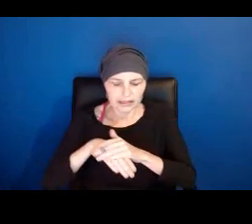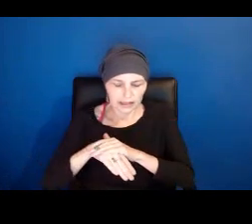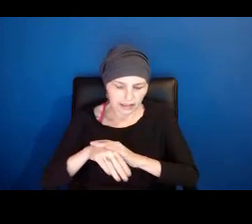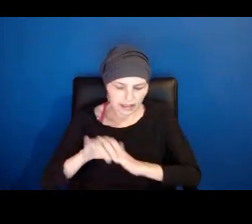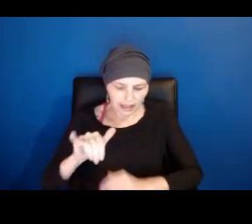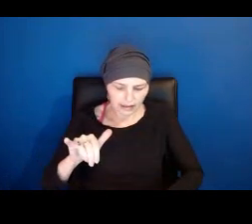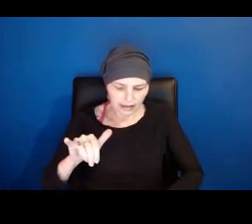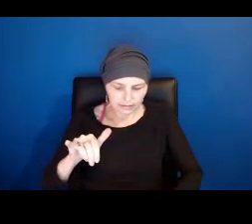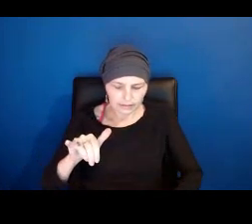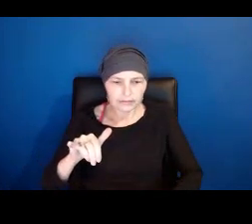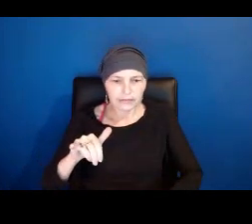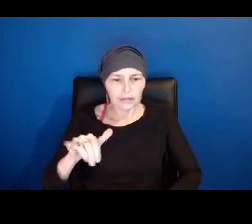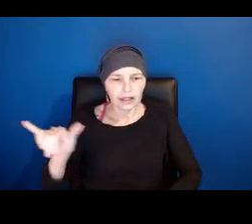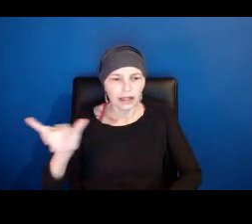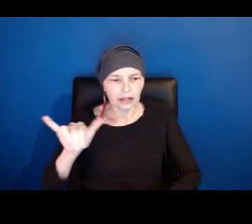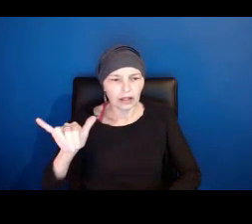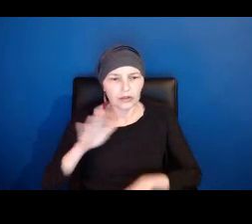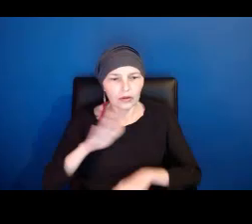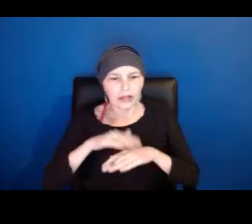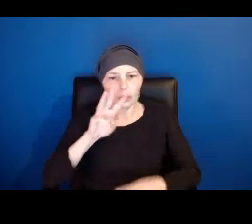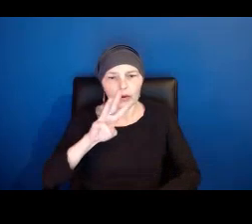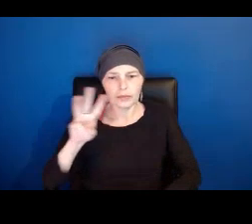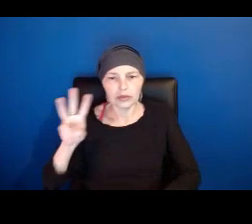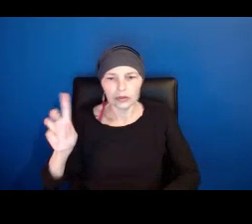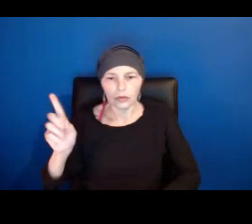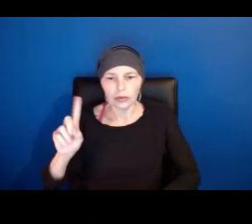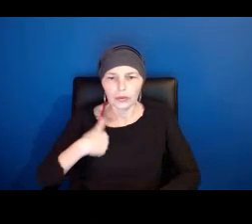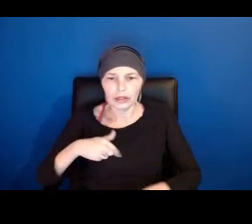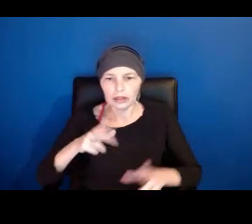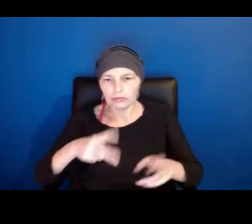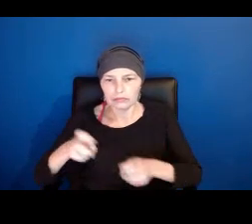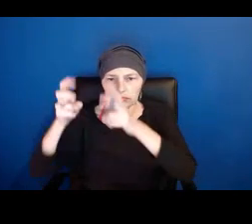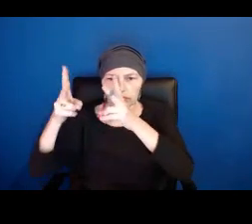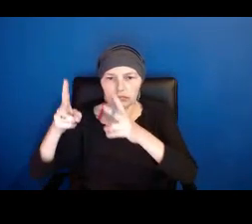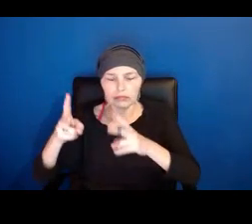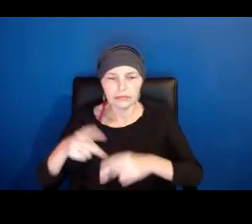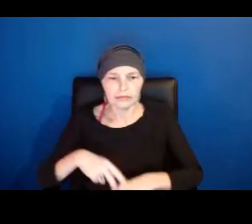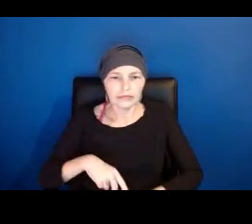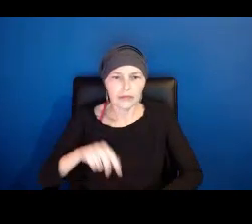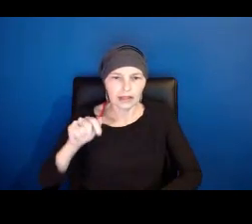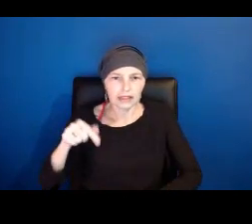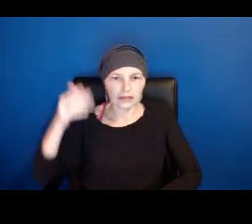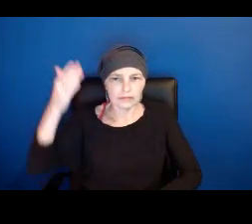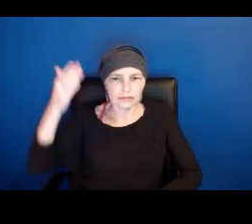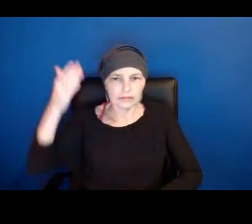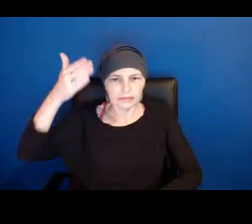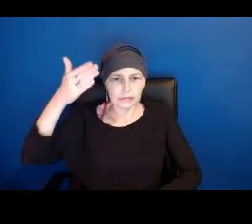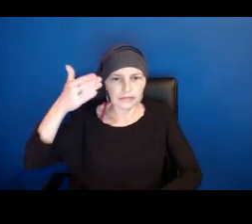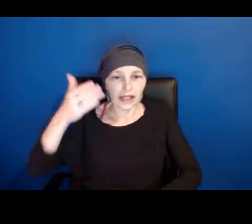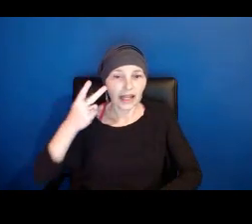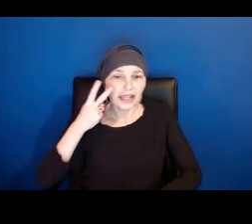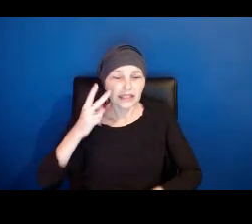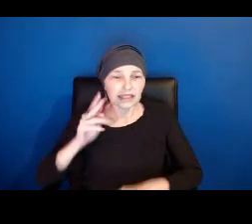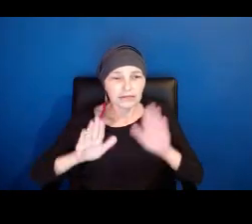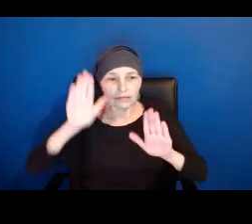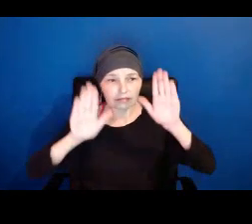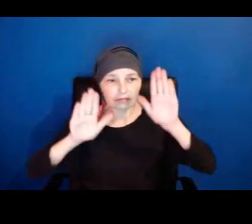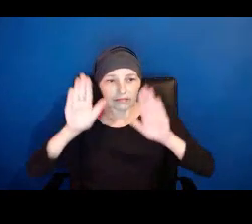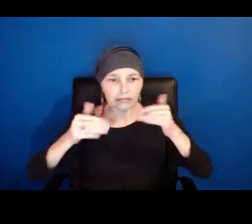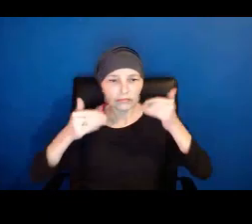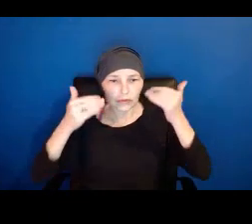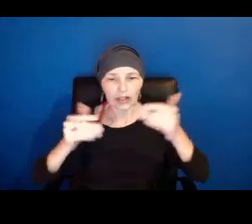And it'll also be on the webpage where this recording will be hosted. So with that, I see a number of hands that have been raised. We're going to go ahead and get